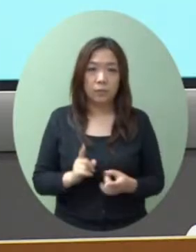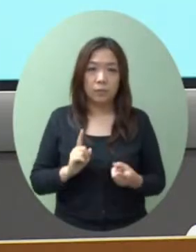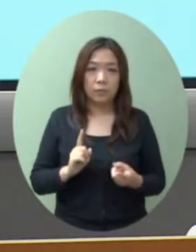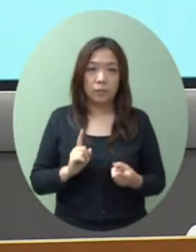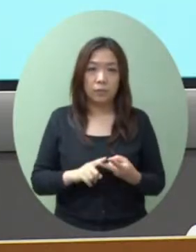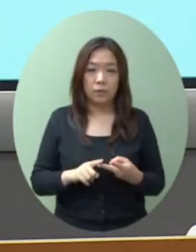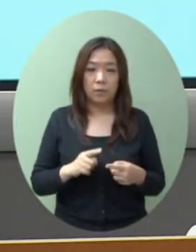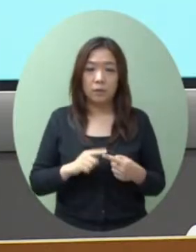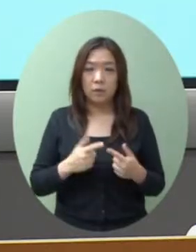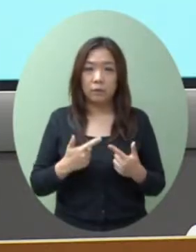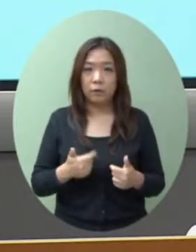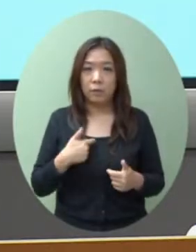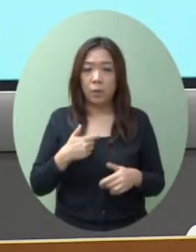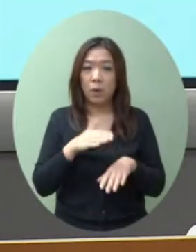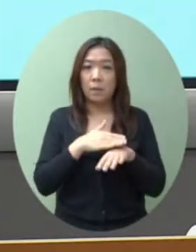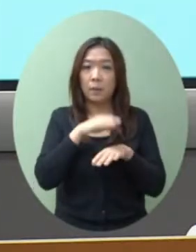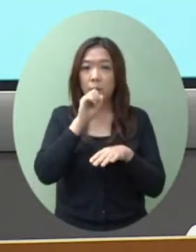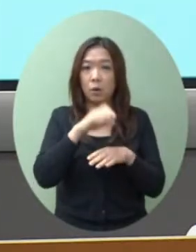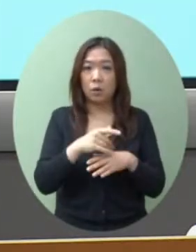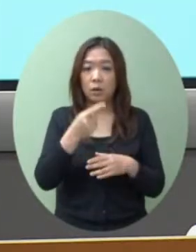the